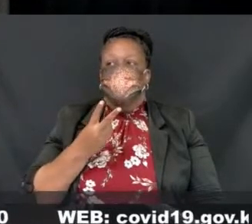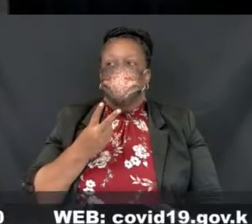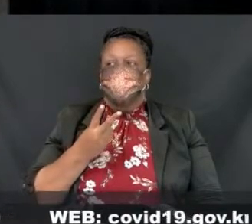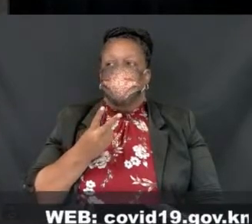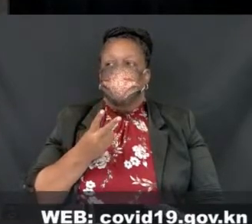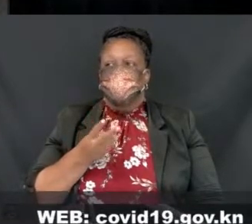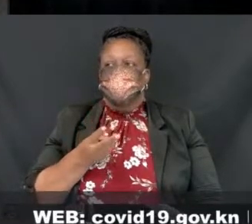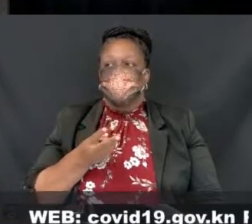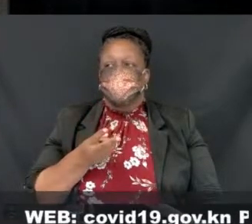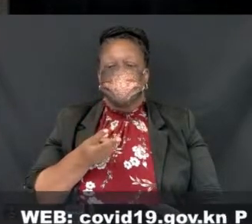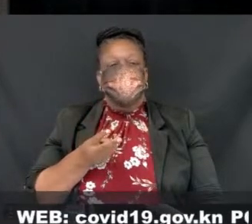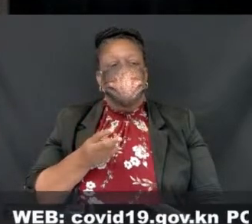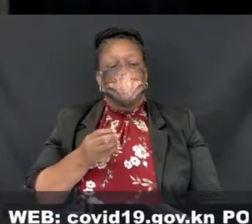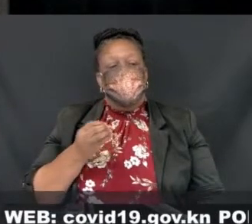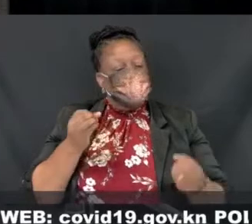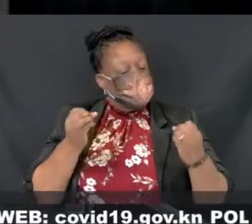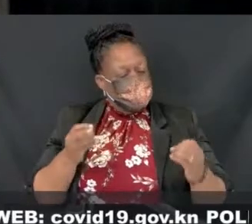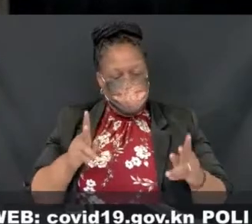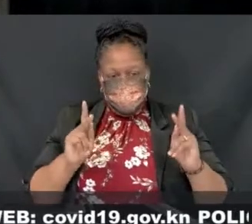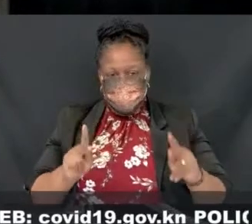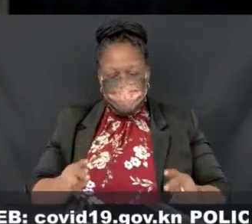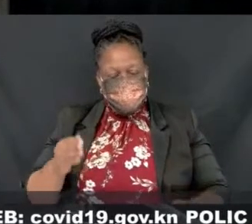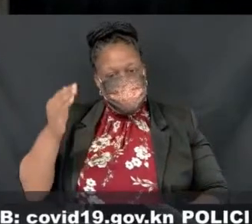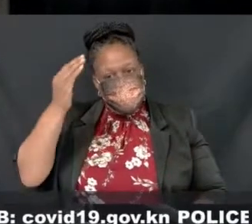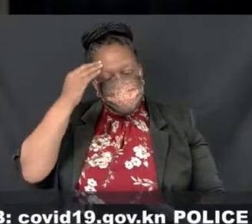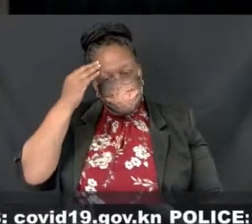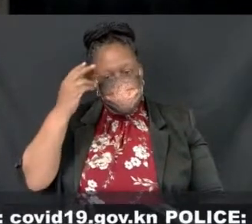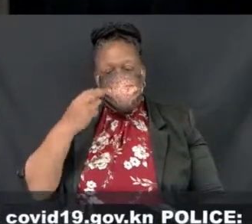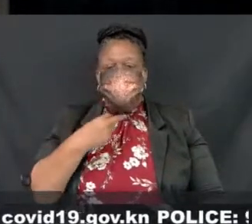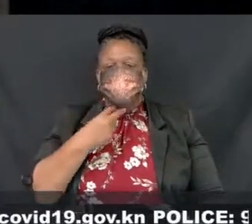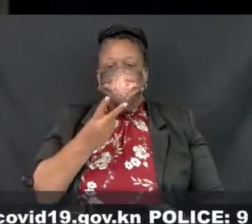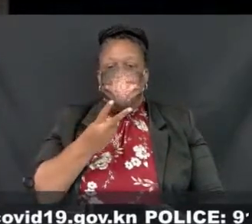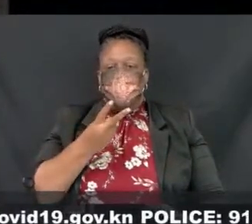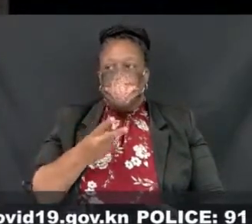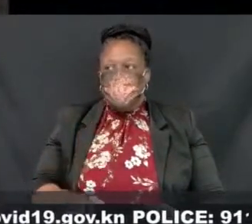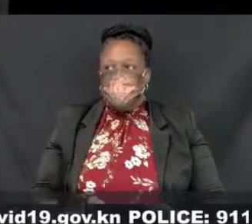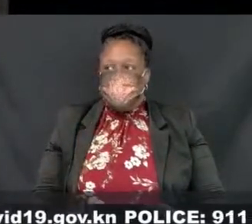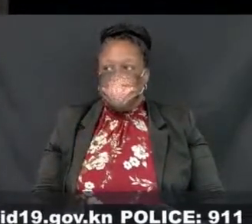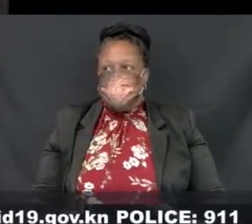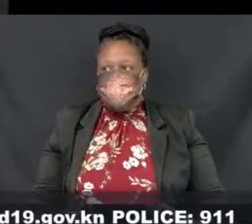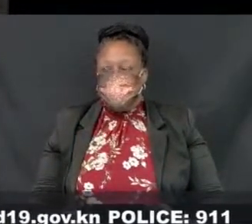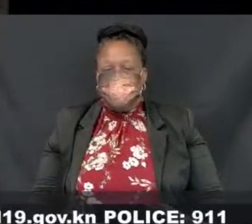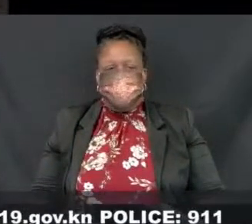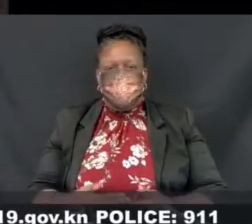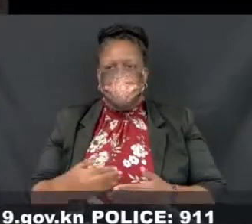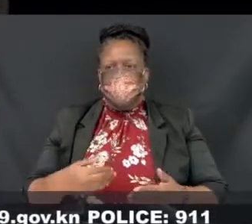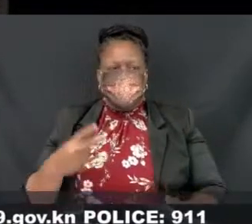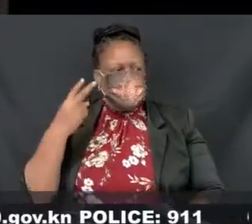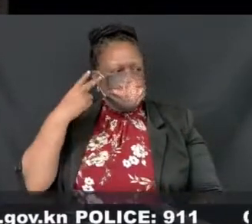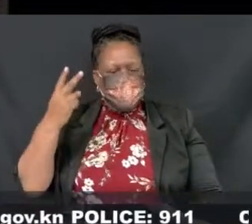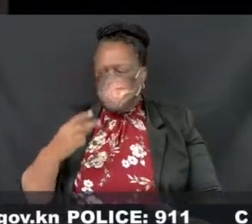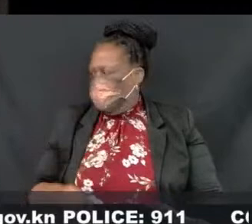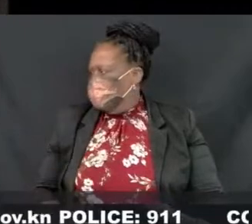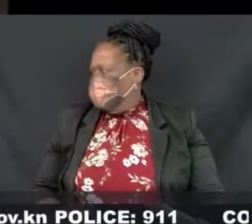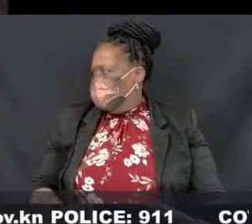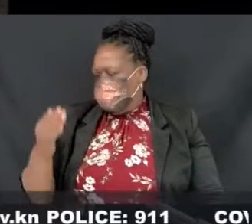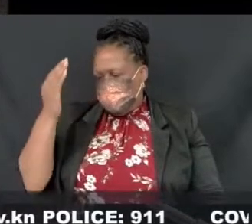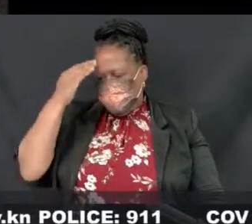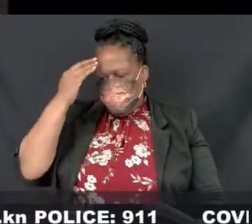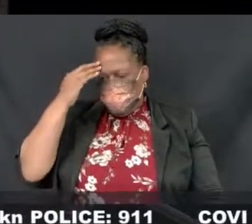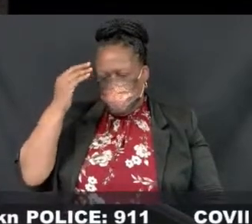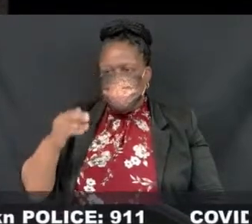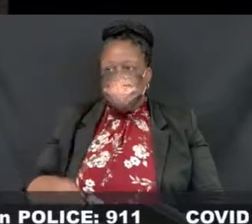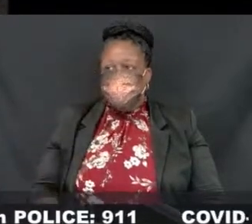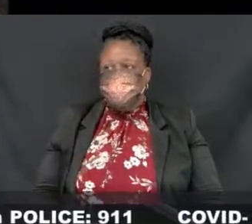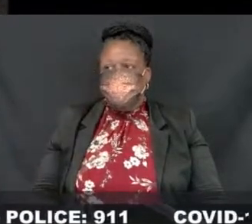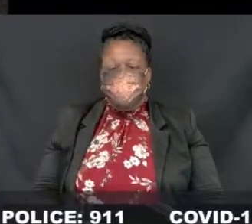Most of you now know my voice, and there are people who sometimes before they see me and they hear the voice, they say, oh, that's the COVID